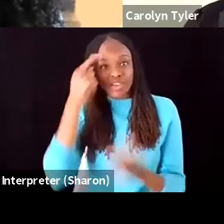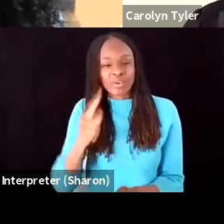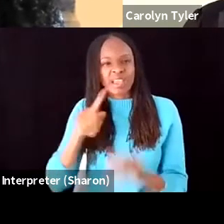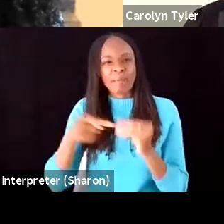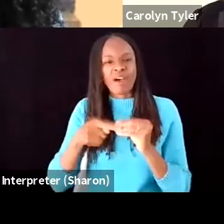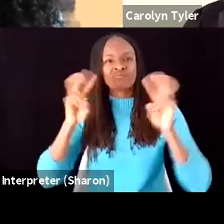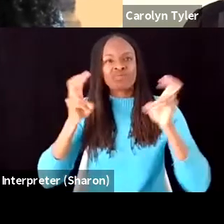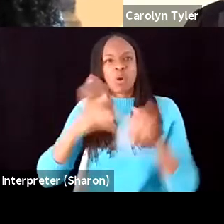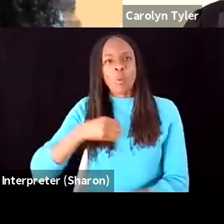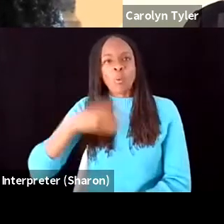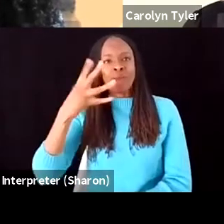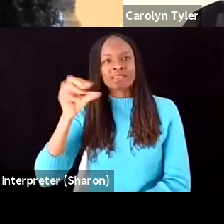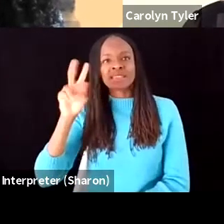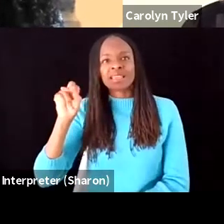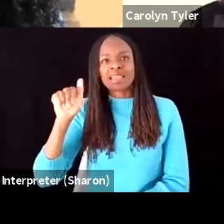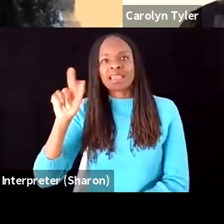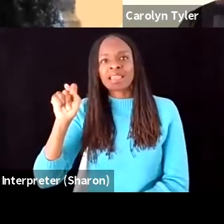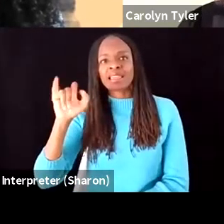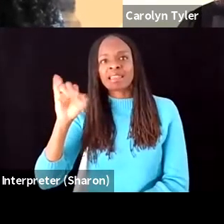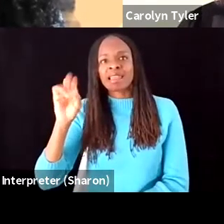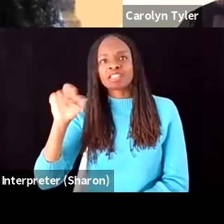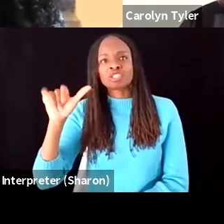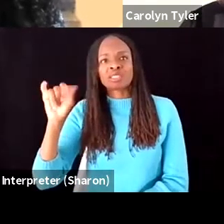how often you've talked about that at home or with your friends.